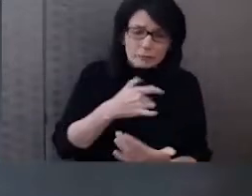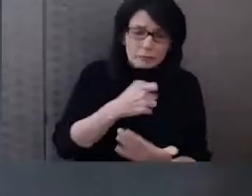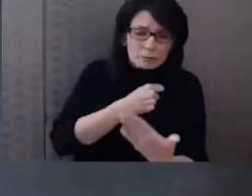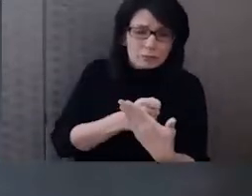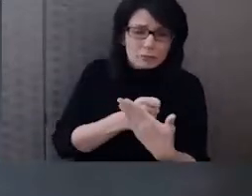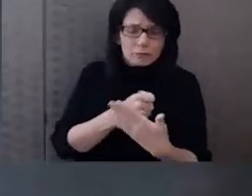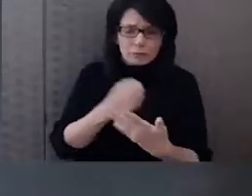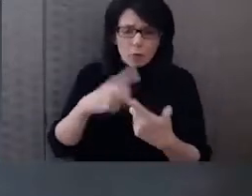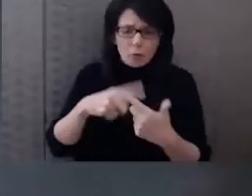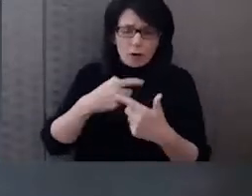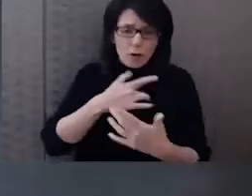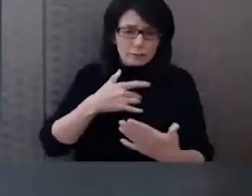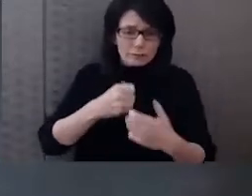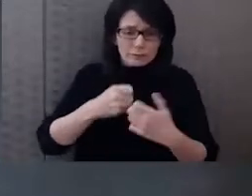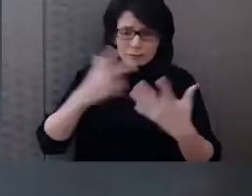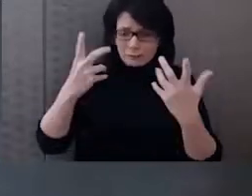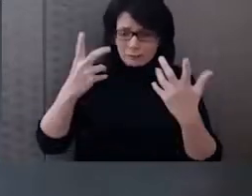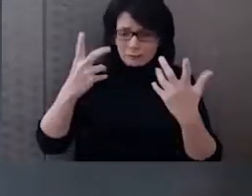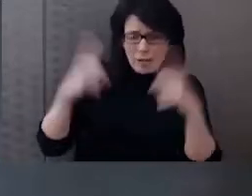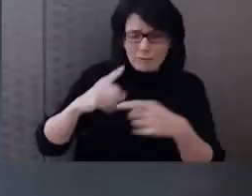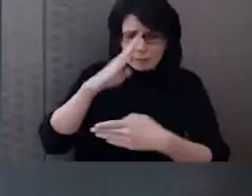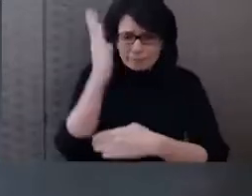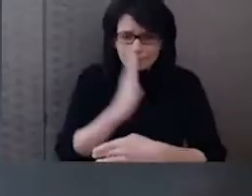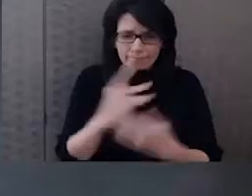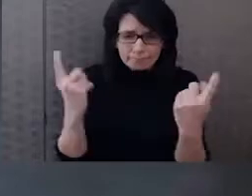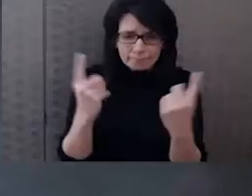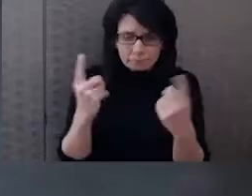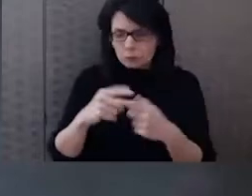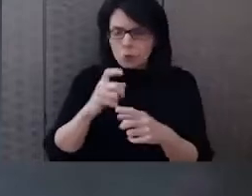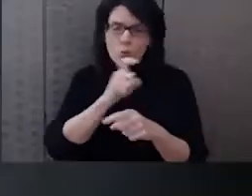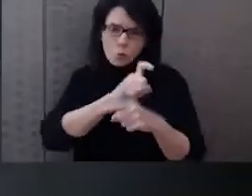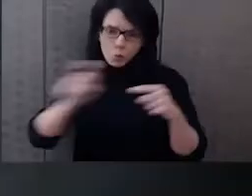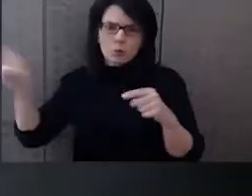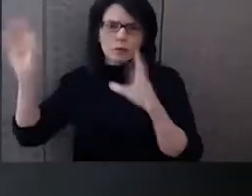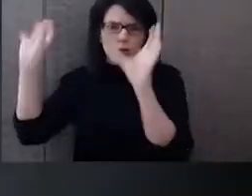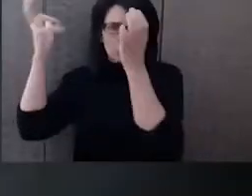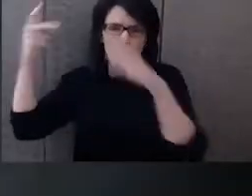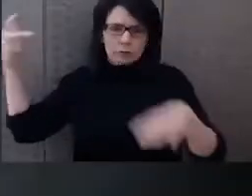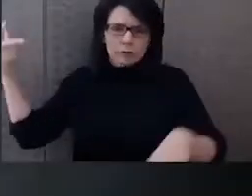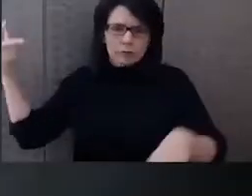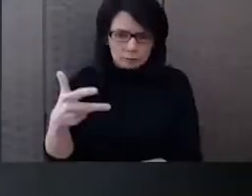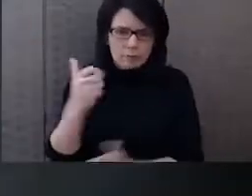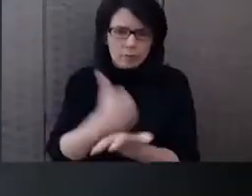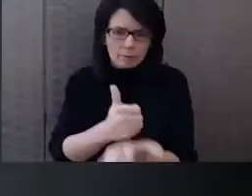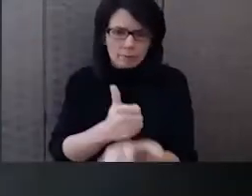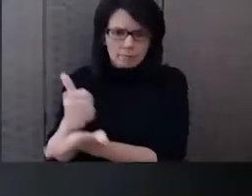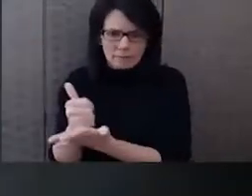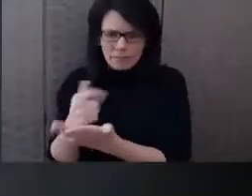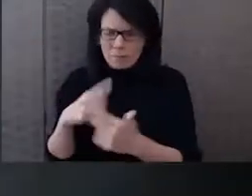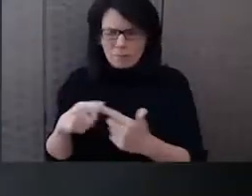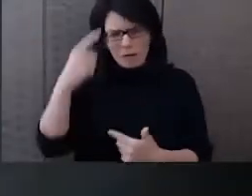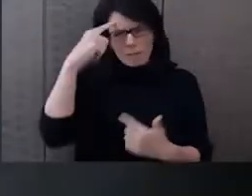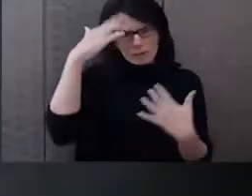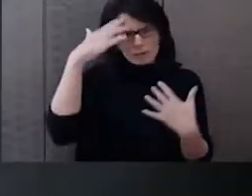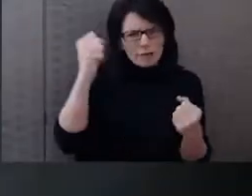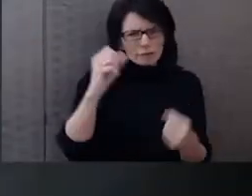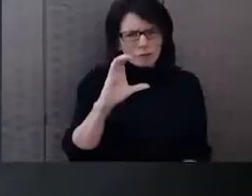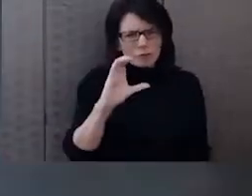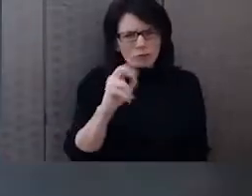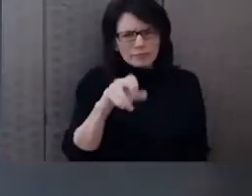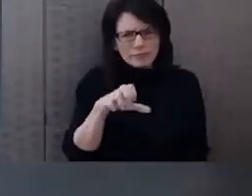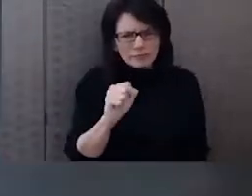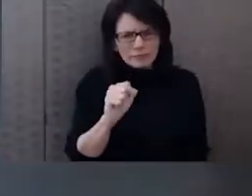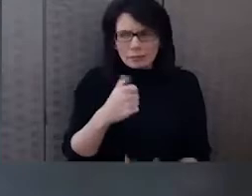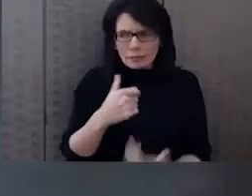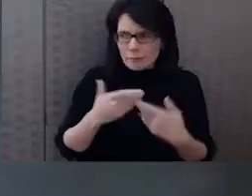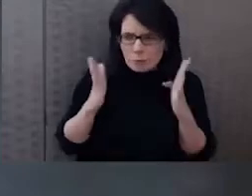an ambulance shows up, and they give you care. Police come in as if I'm a criminal. We are people. People, human beings, people in crisis.